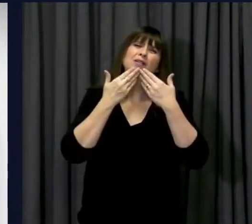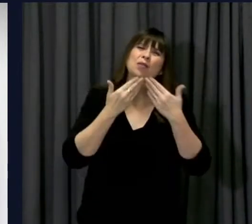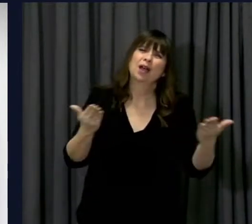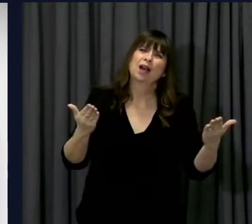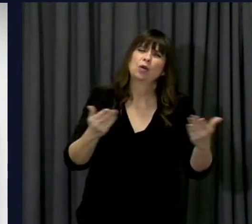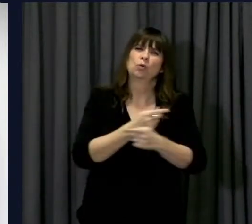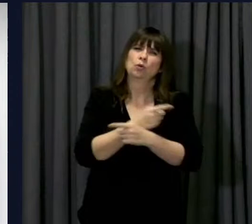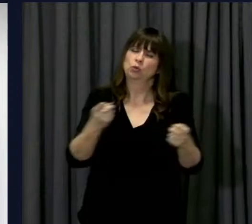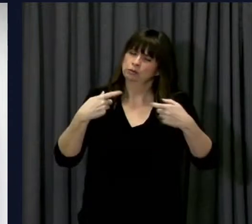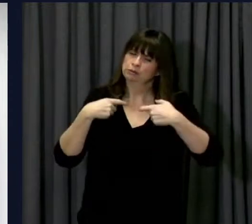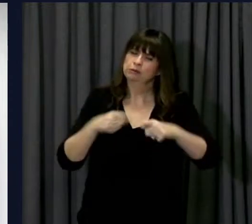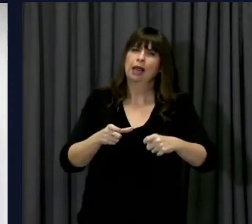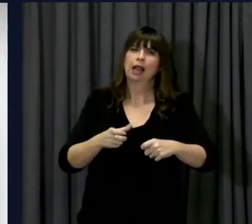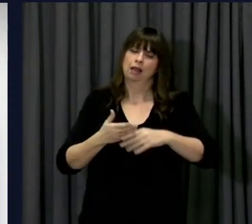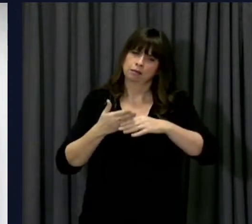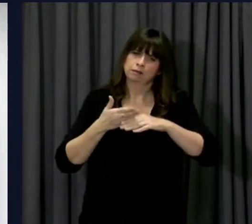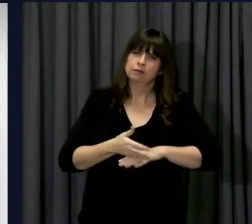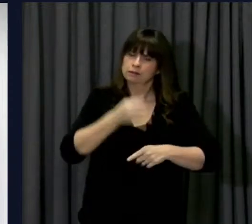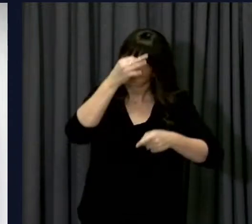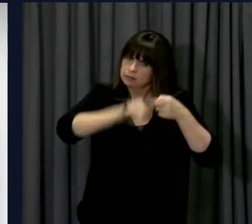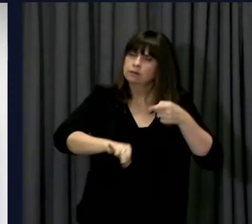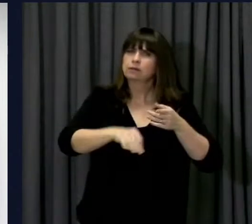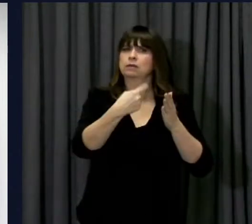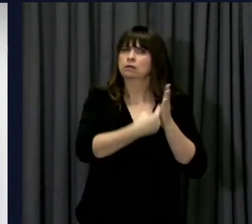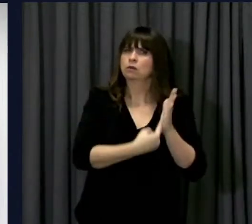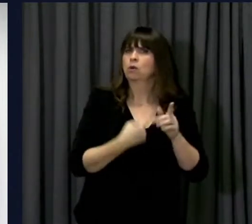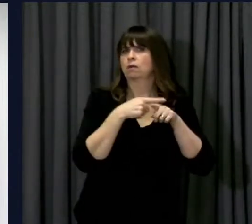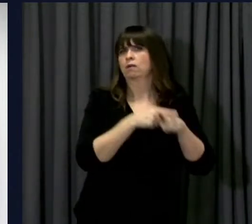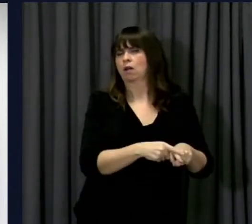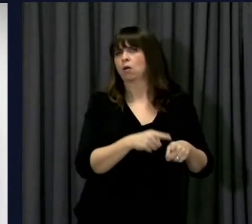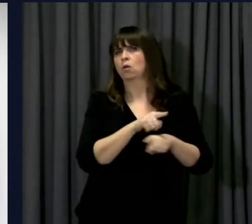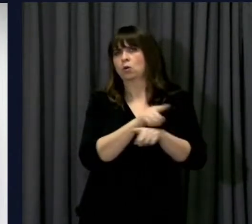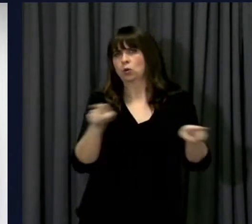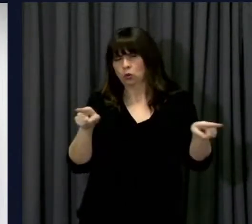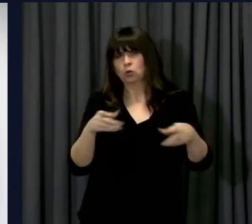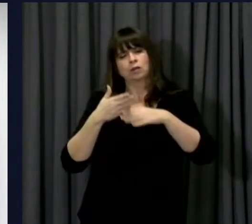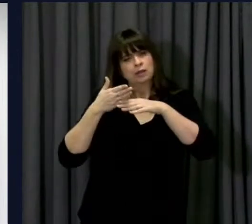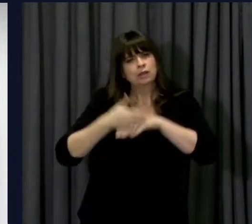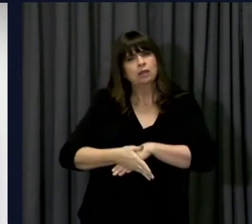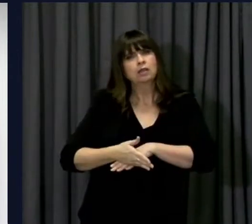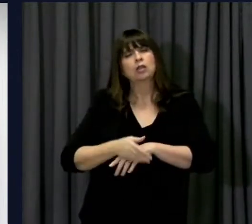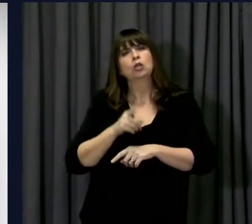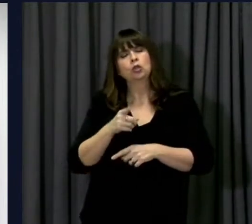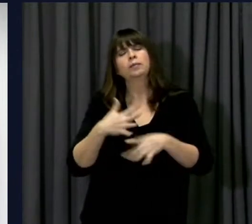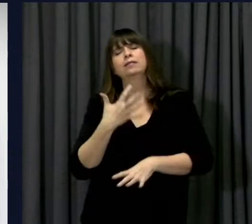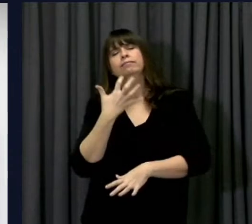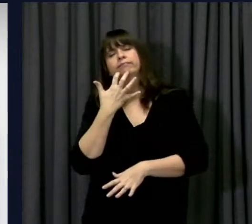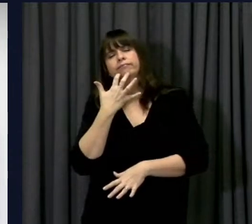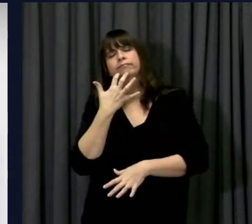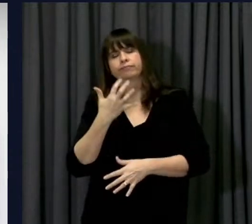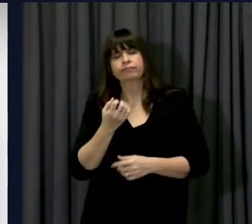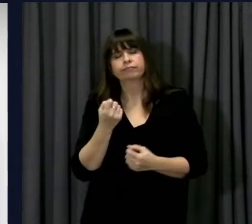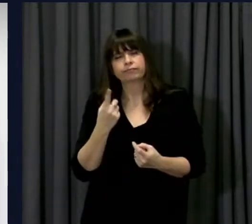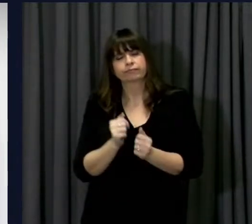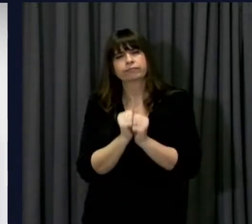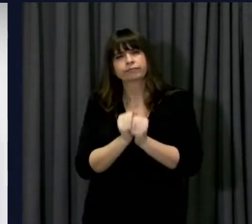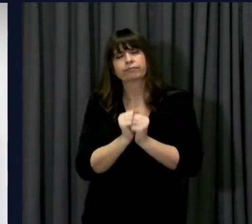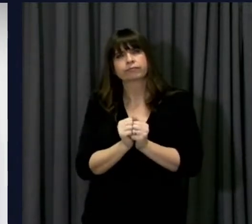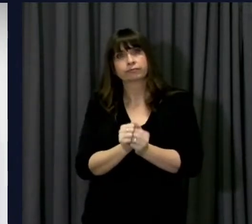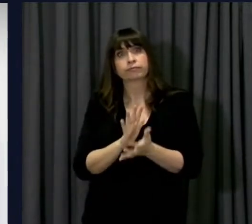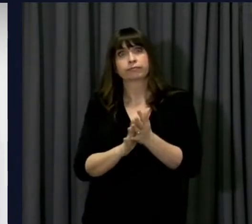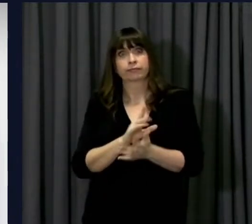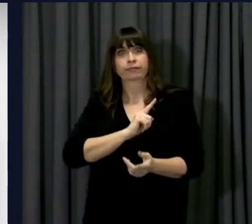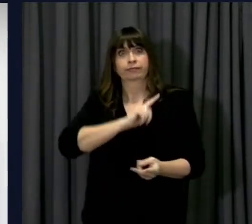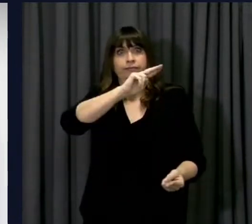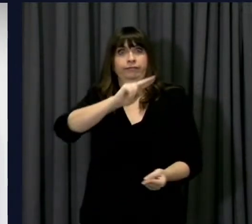ongoing help and support to help keep Wales safe. Your hard work and sacrifices are already making a real